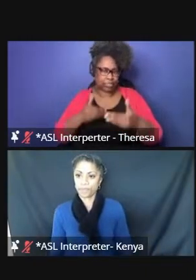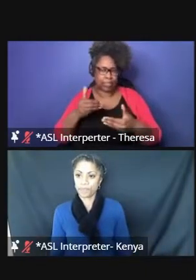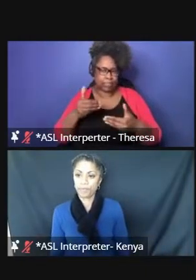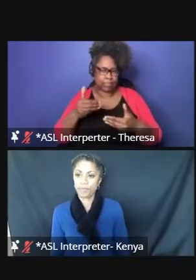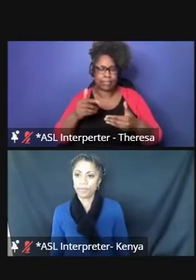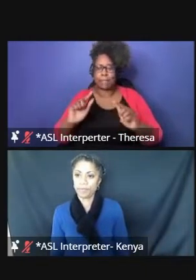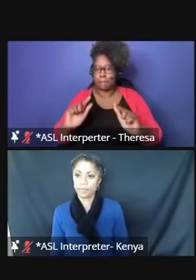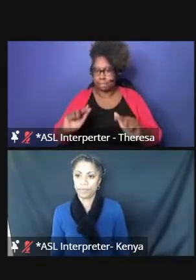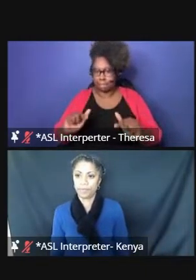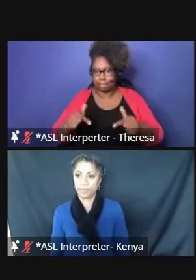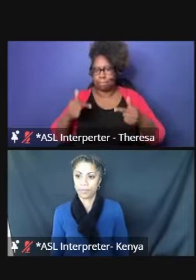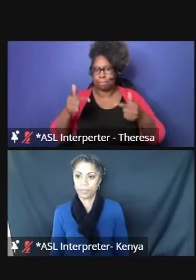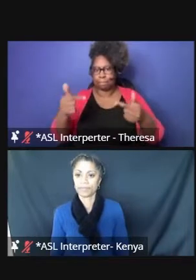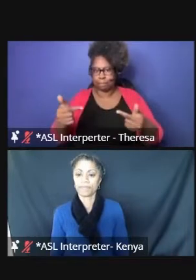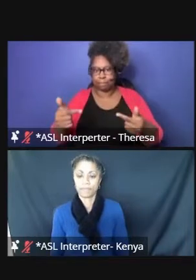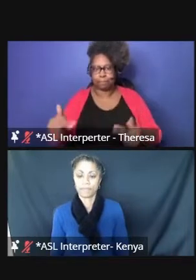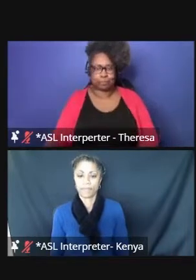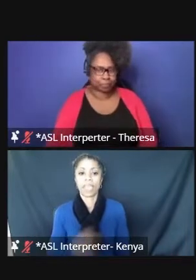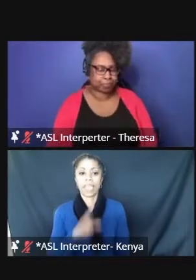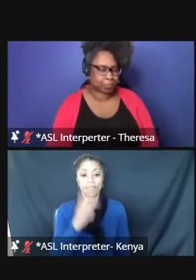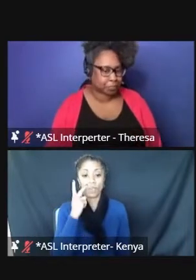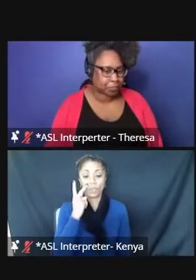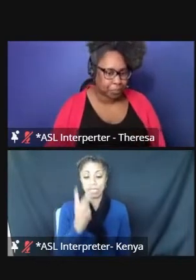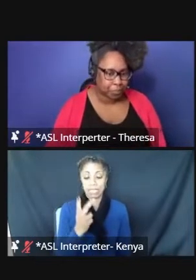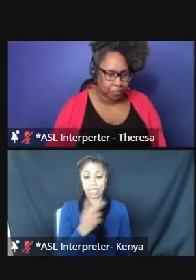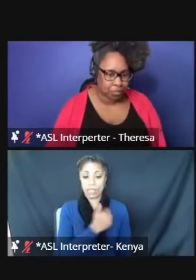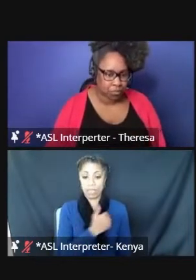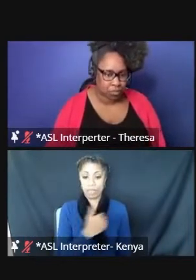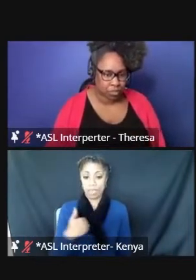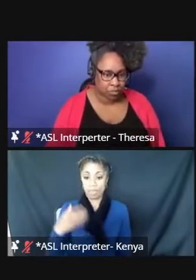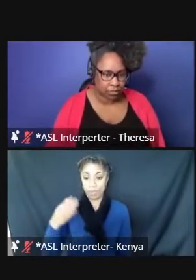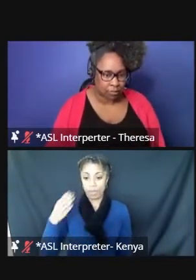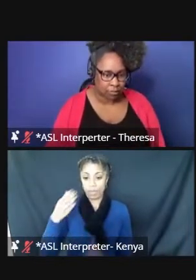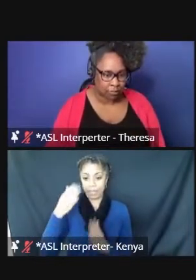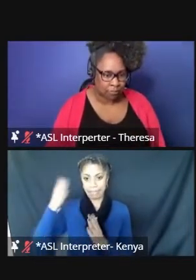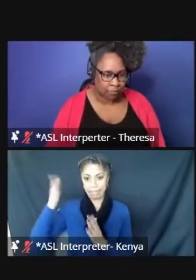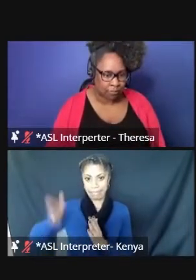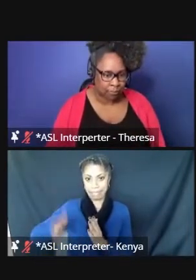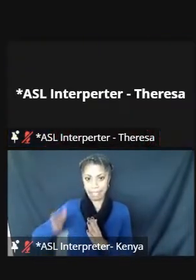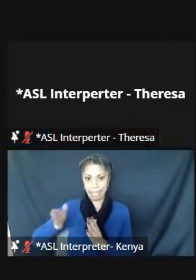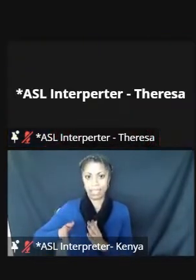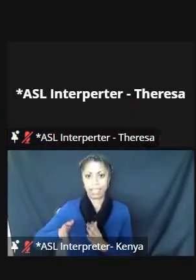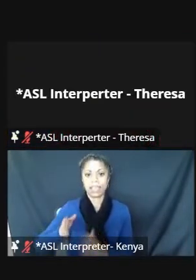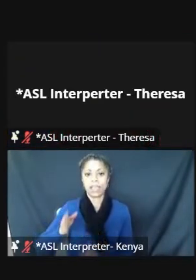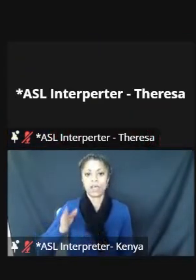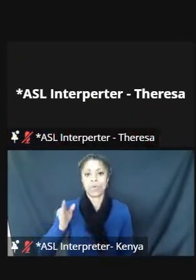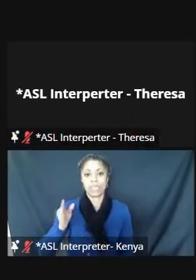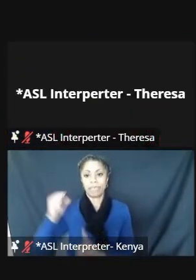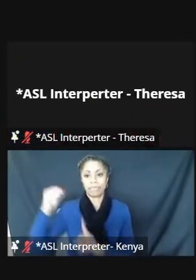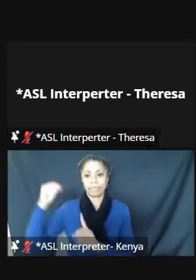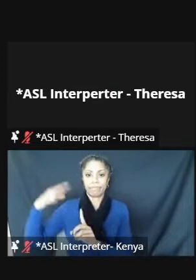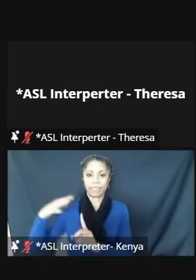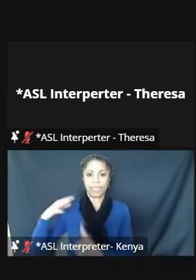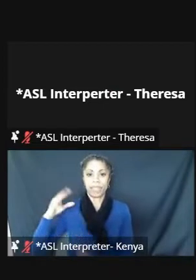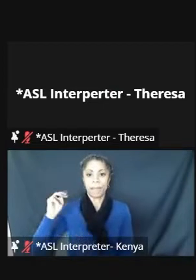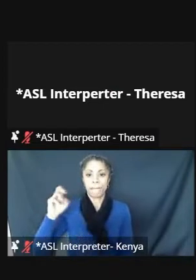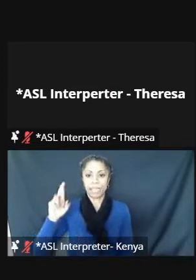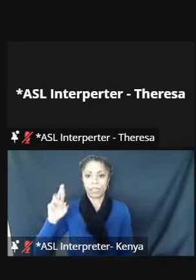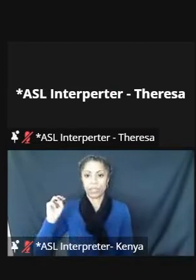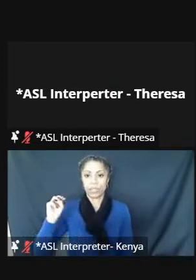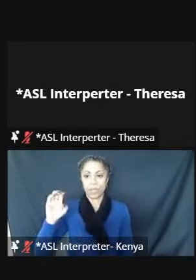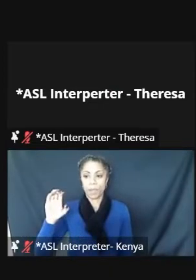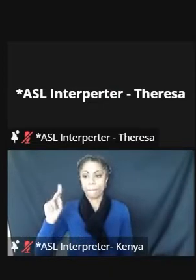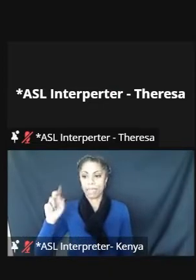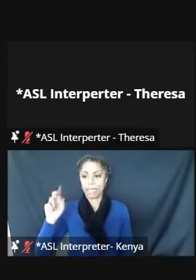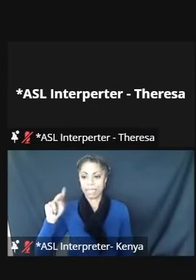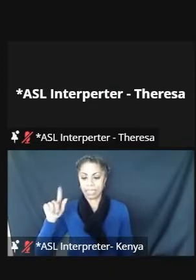there on the member story, we highlighted a man named David McKenzie. Mr. McKenzie is the CEO of the J.J. Jordan